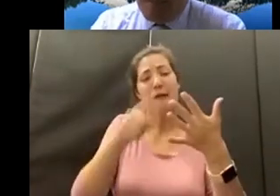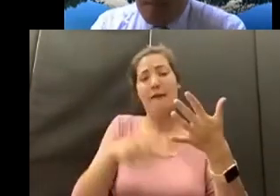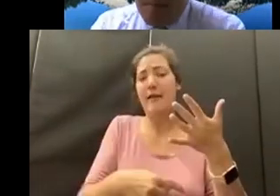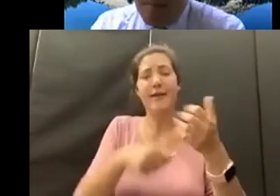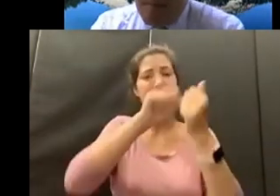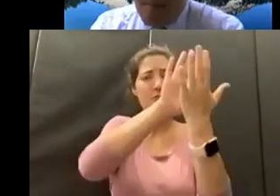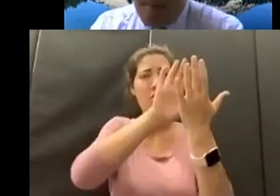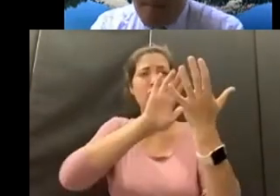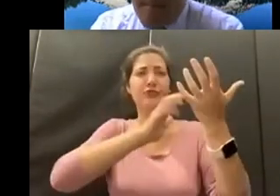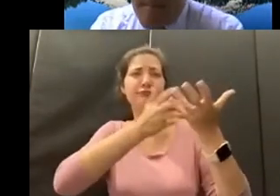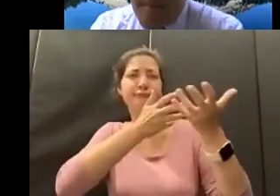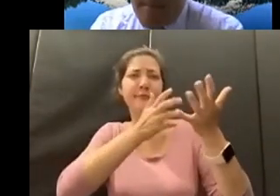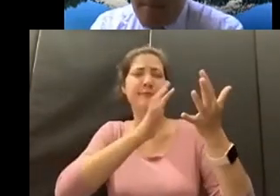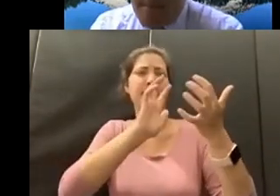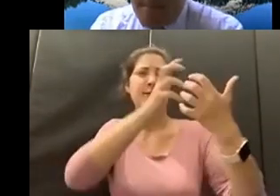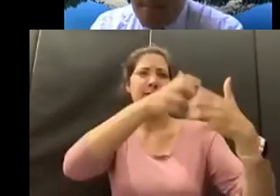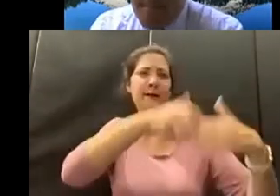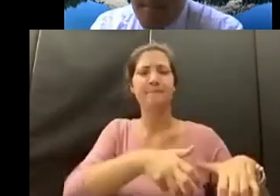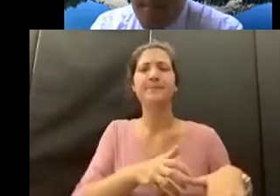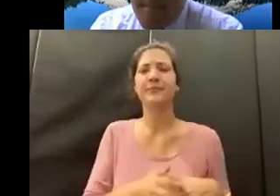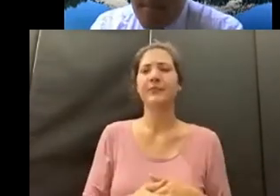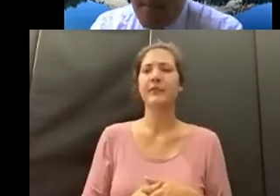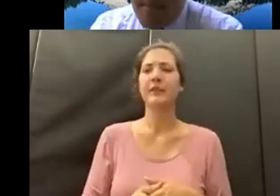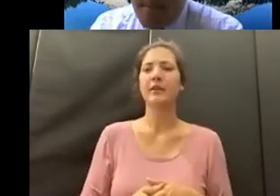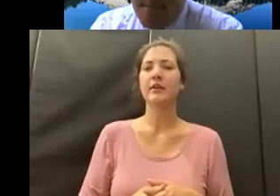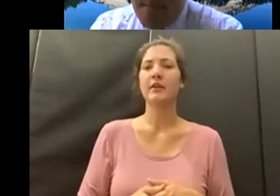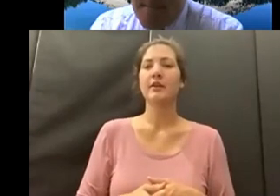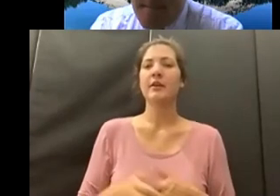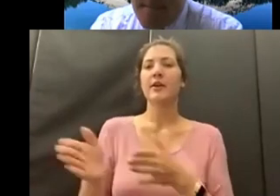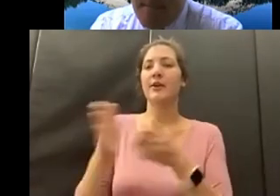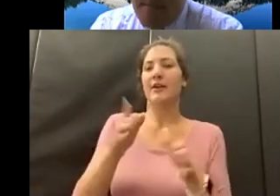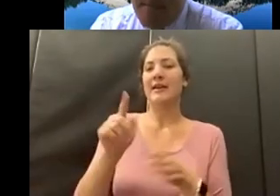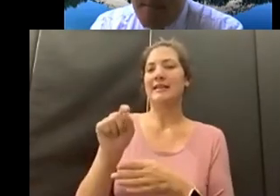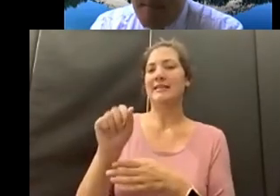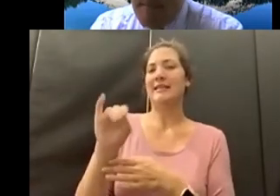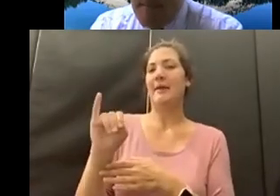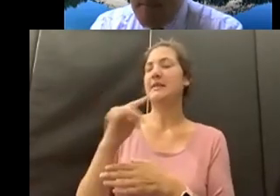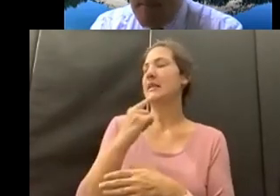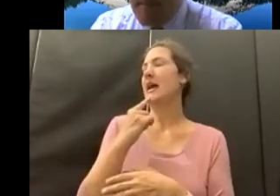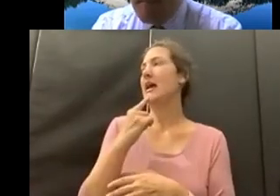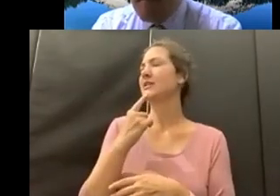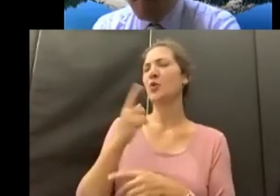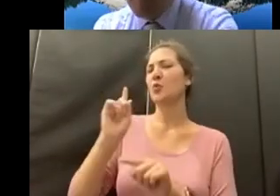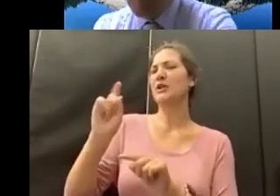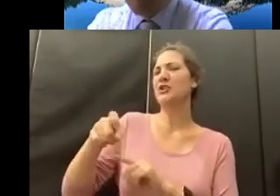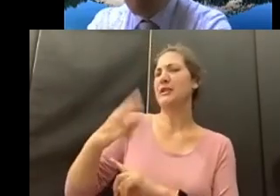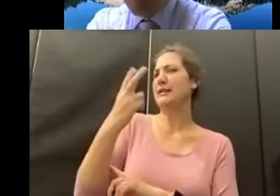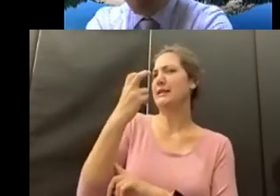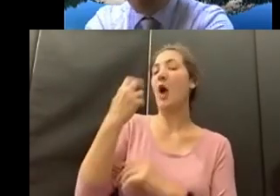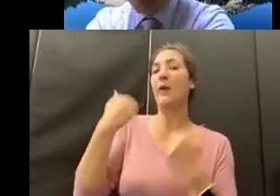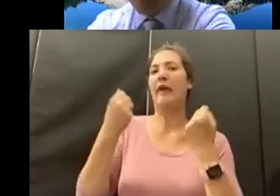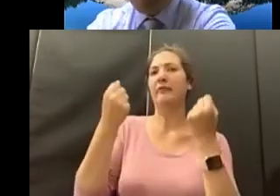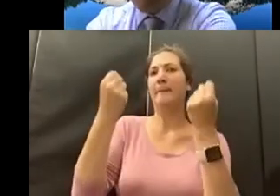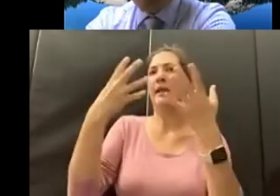And I think that we shouldn't downplay, you know, there are a lot of incredible programs, right? We have Meals on Wheels, we have the